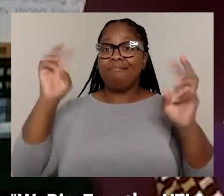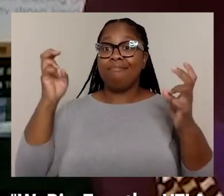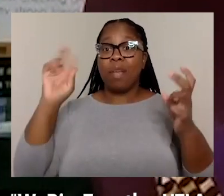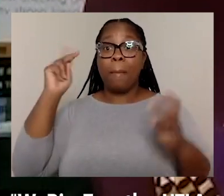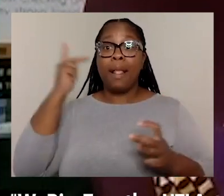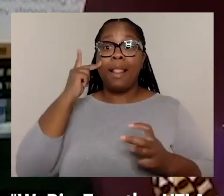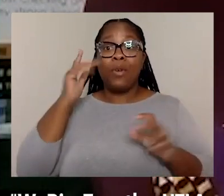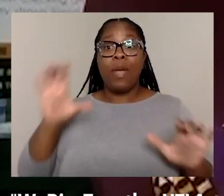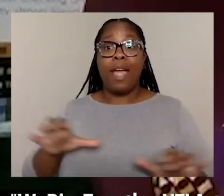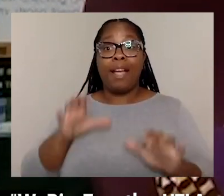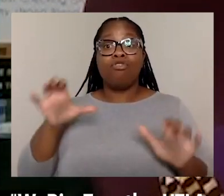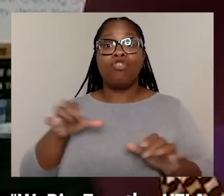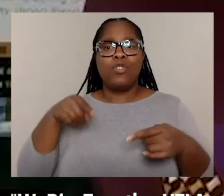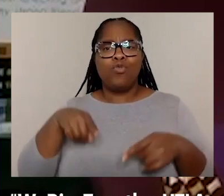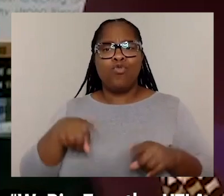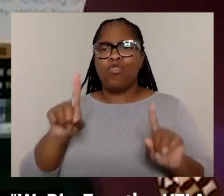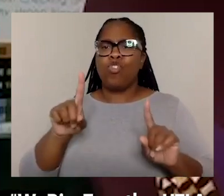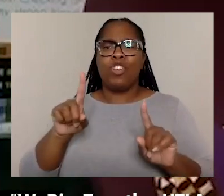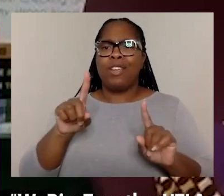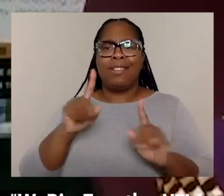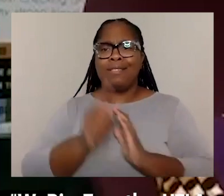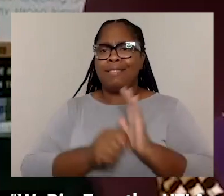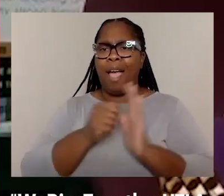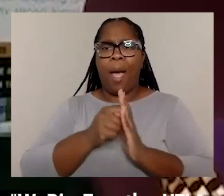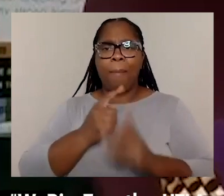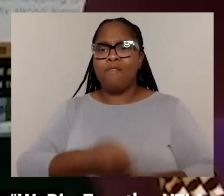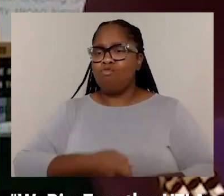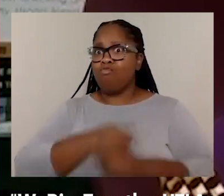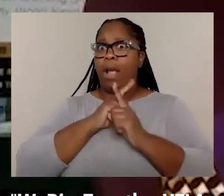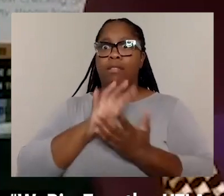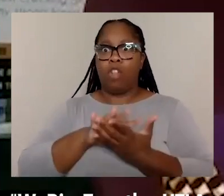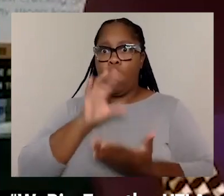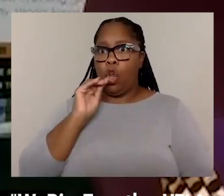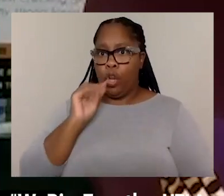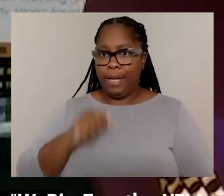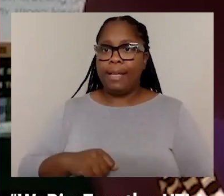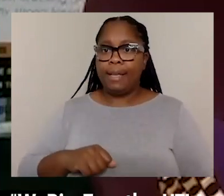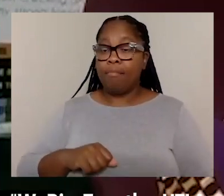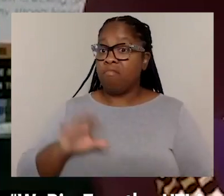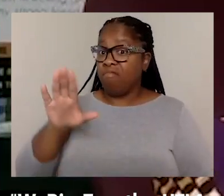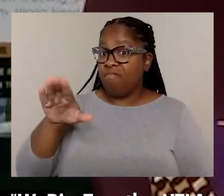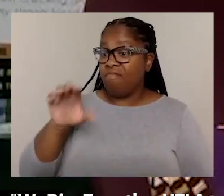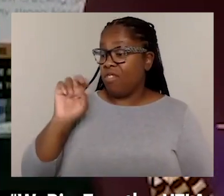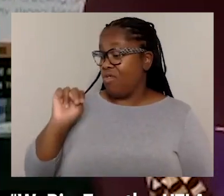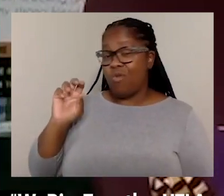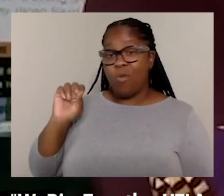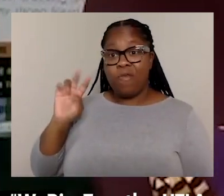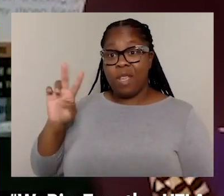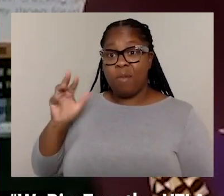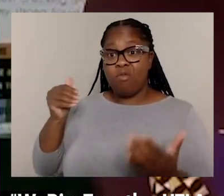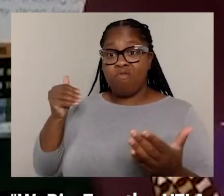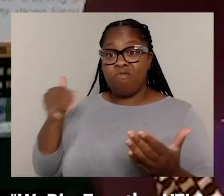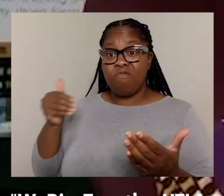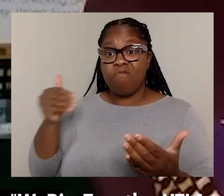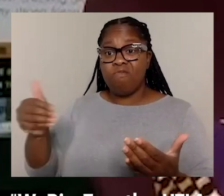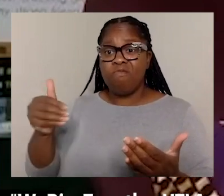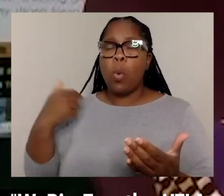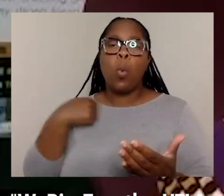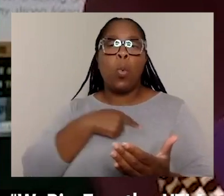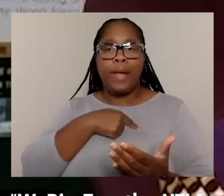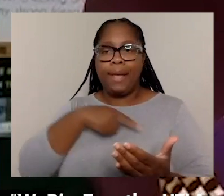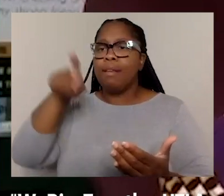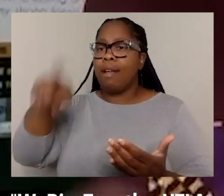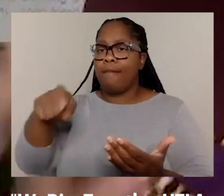Action in the Time of Crisis Learning. November is coming, and we have to win, simply